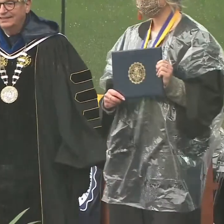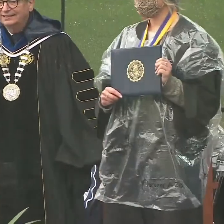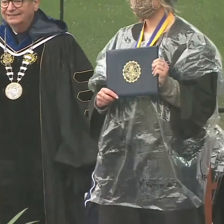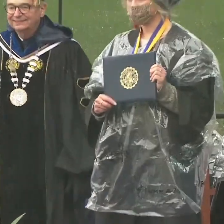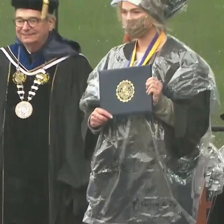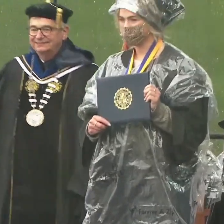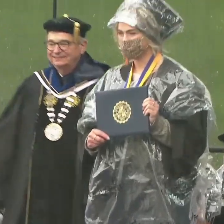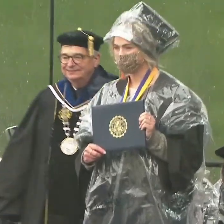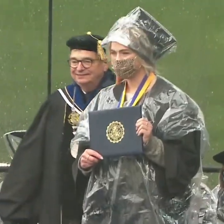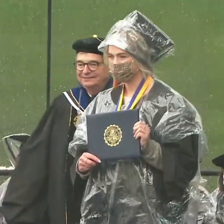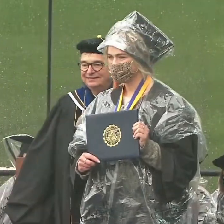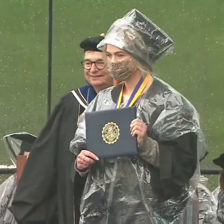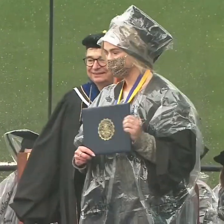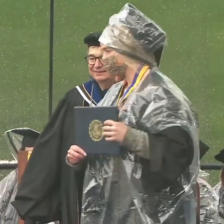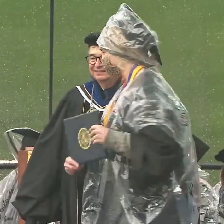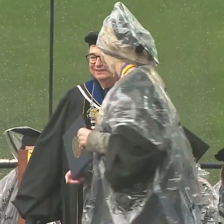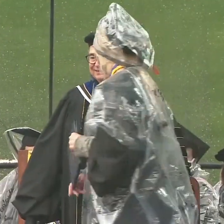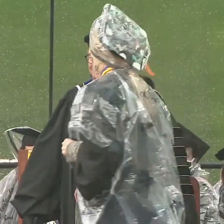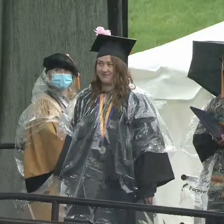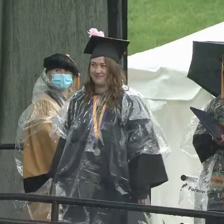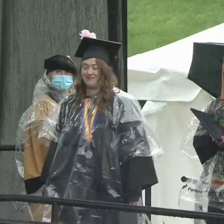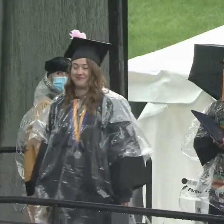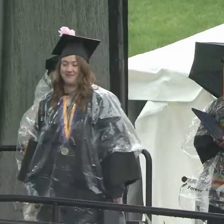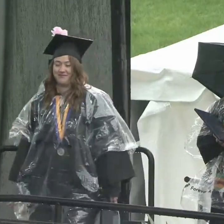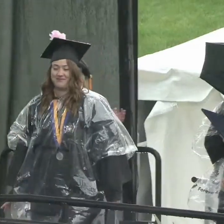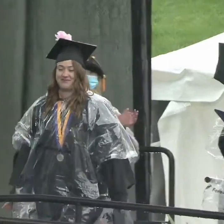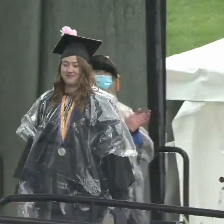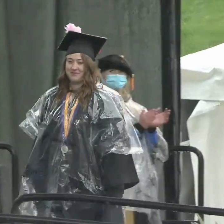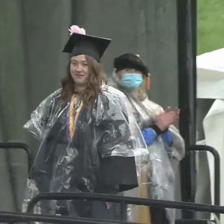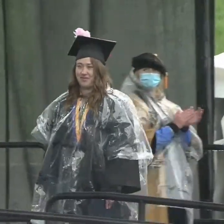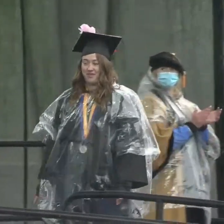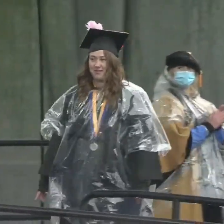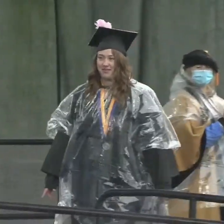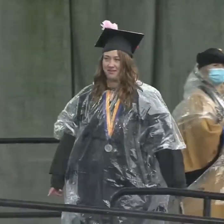Jessica L. Oliver.